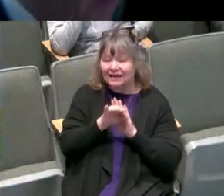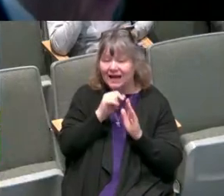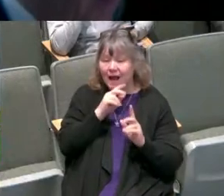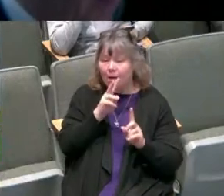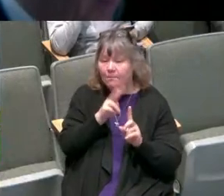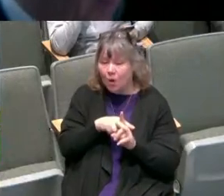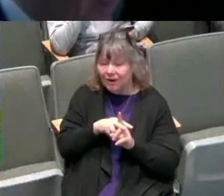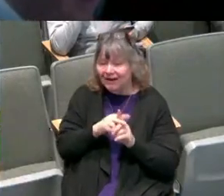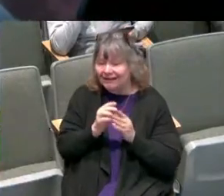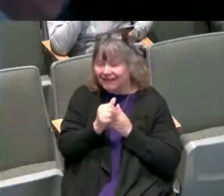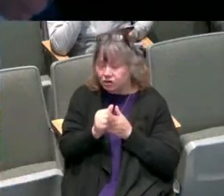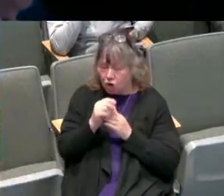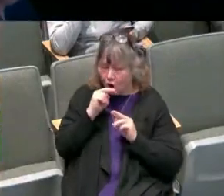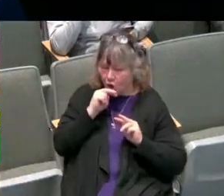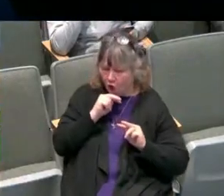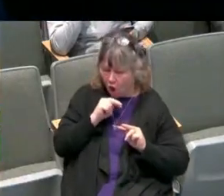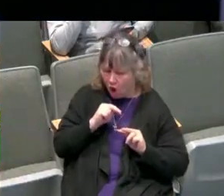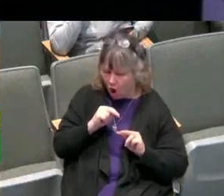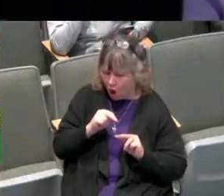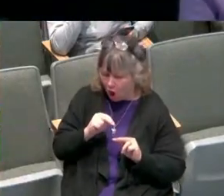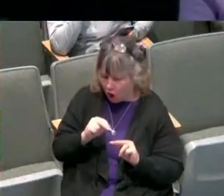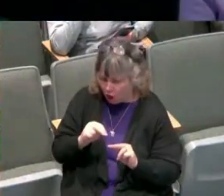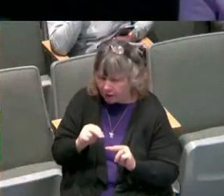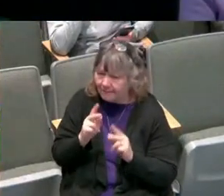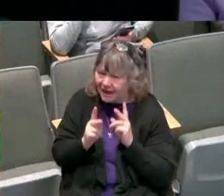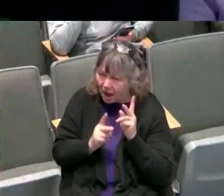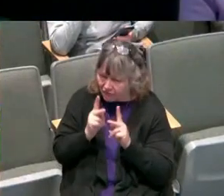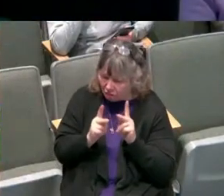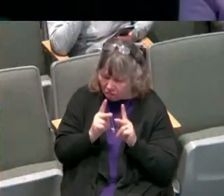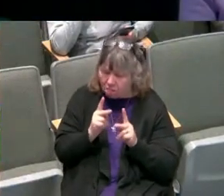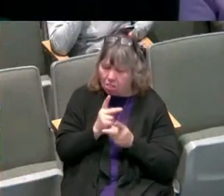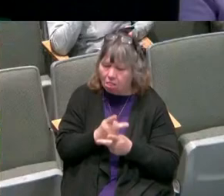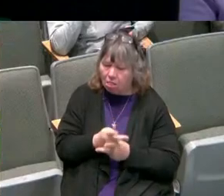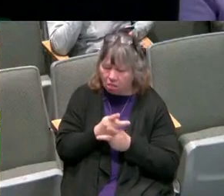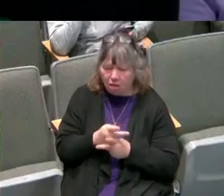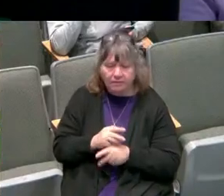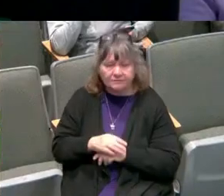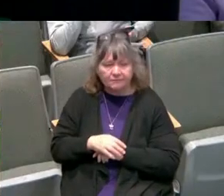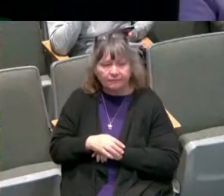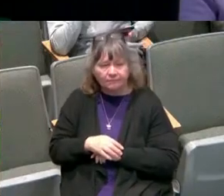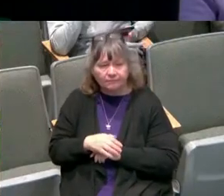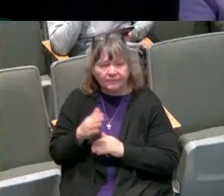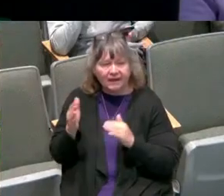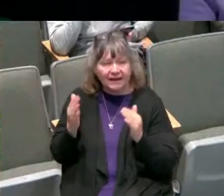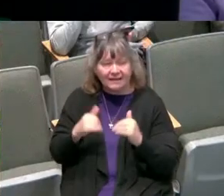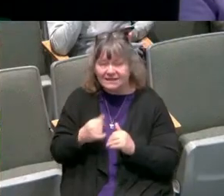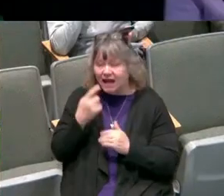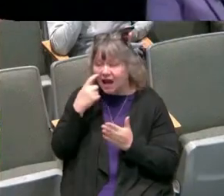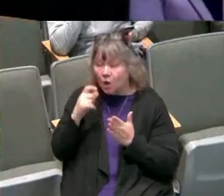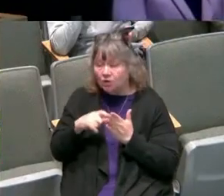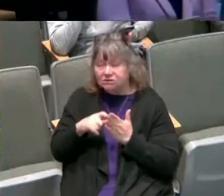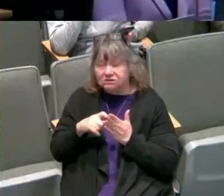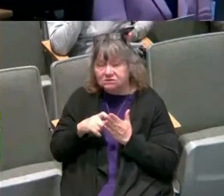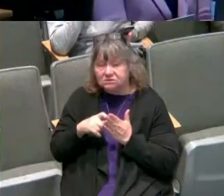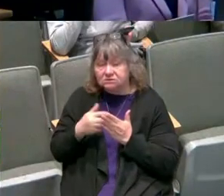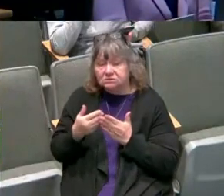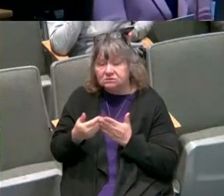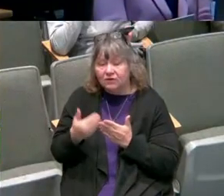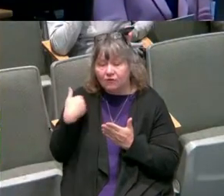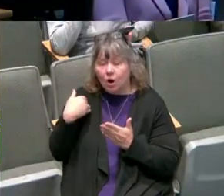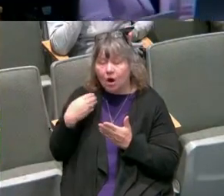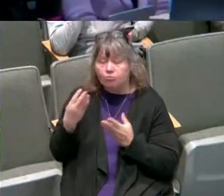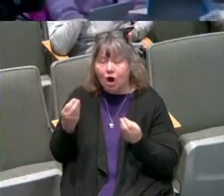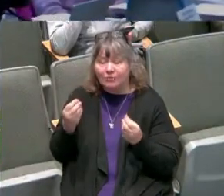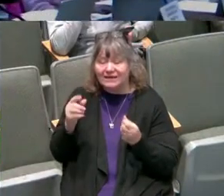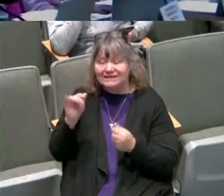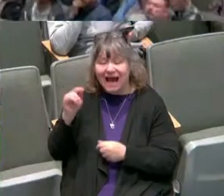are tracking these issues very closely thanks as I noted early earlier property